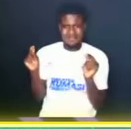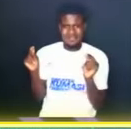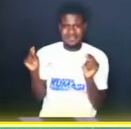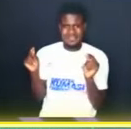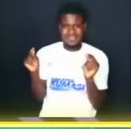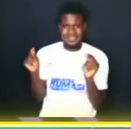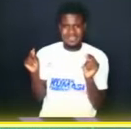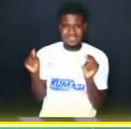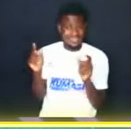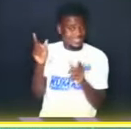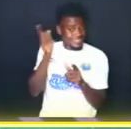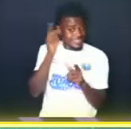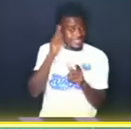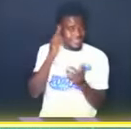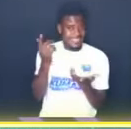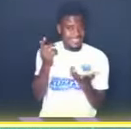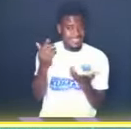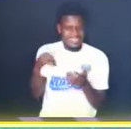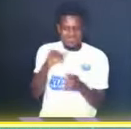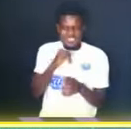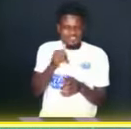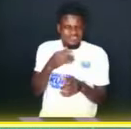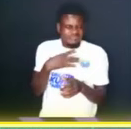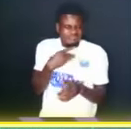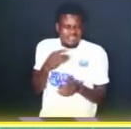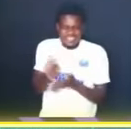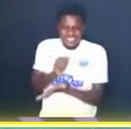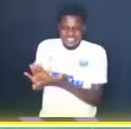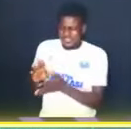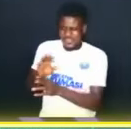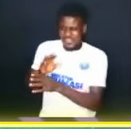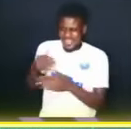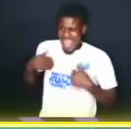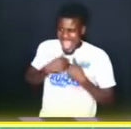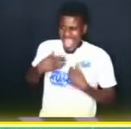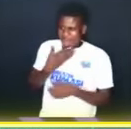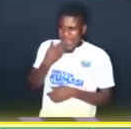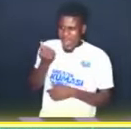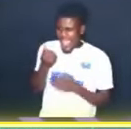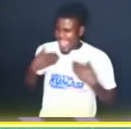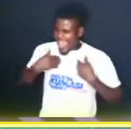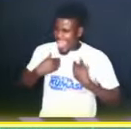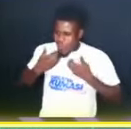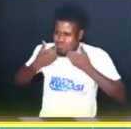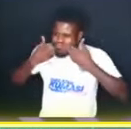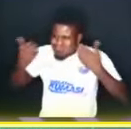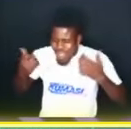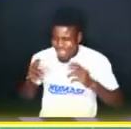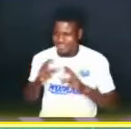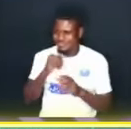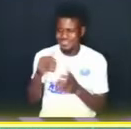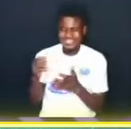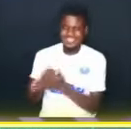They were unwilling, listen to that, to destroy completely. But everything that was